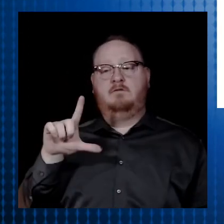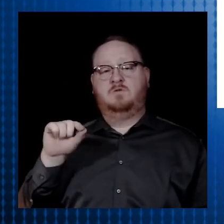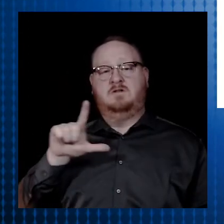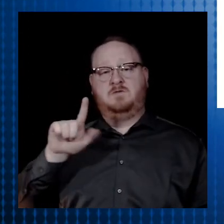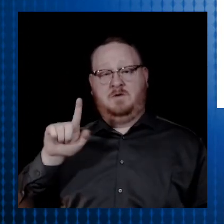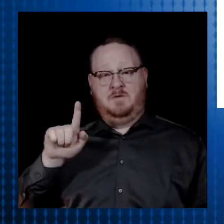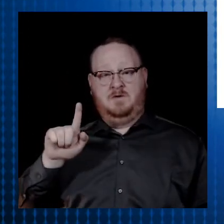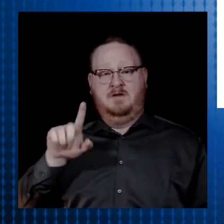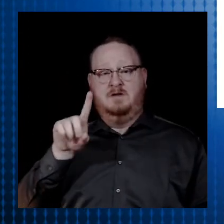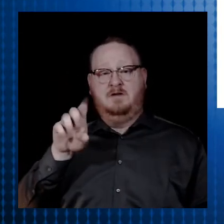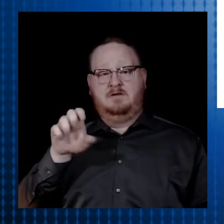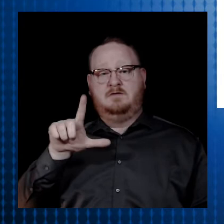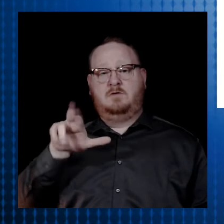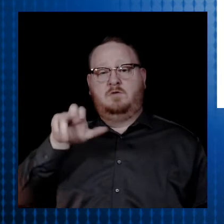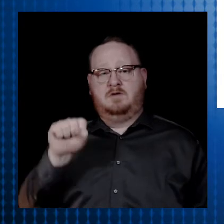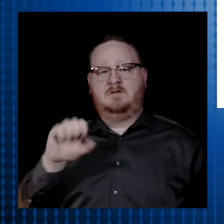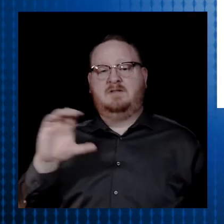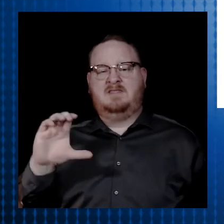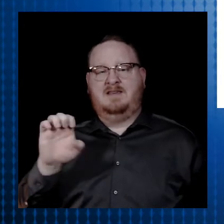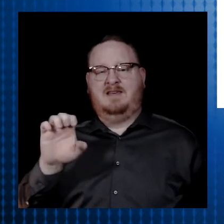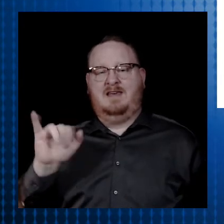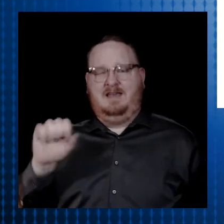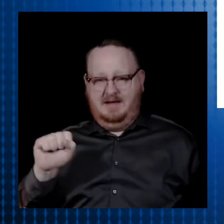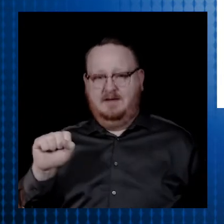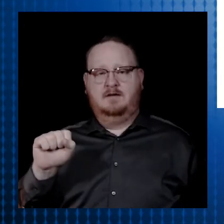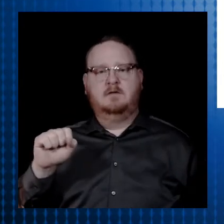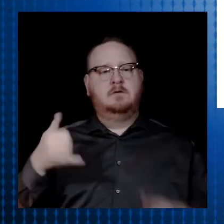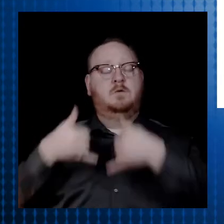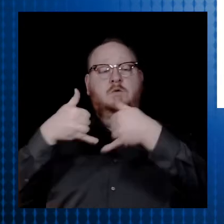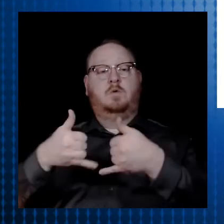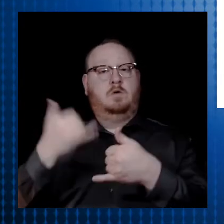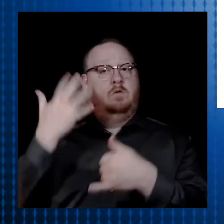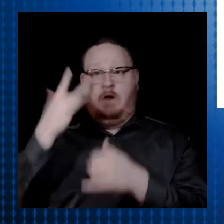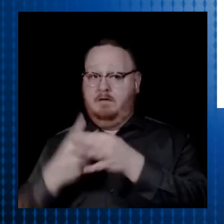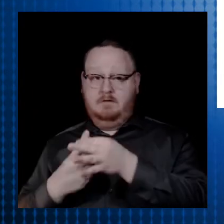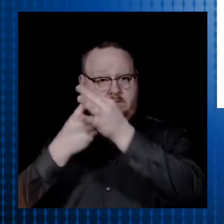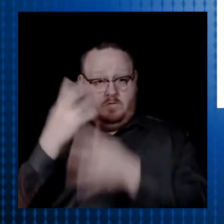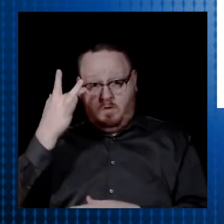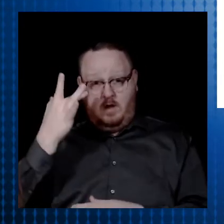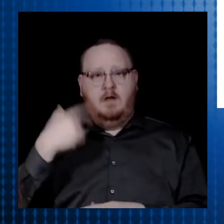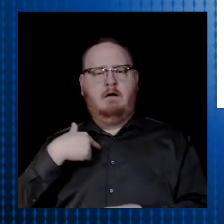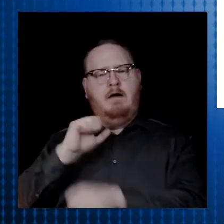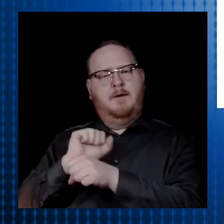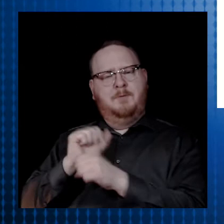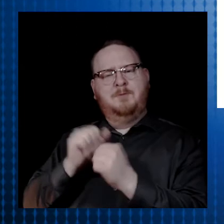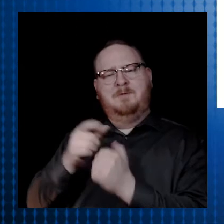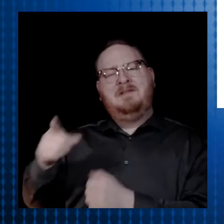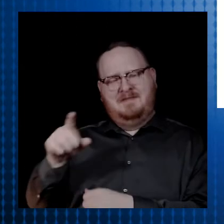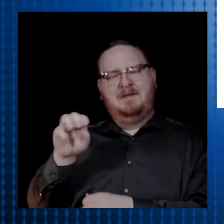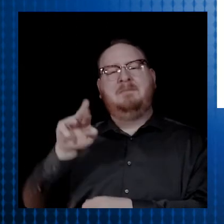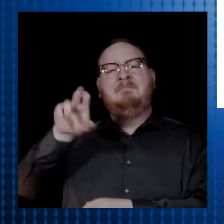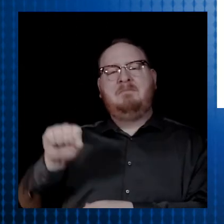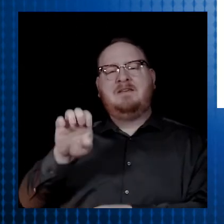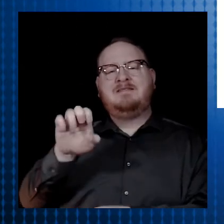Ennis Award. It's very special to me because I worked with Mrs. Ennis and Dolores